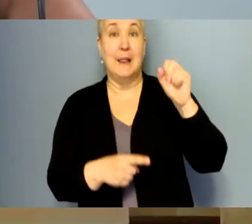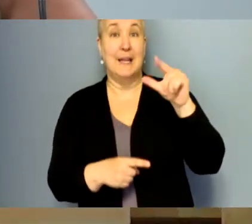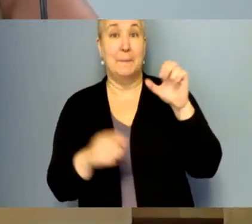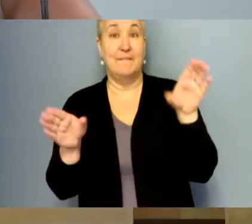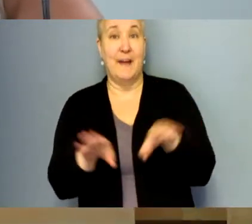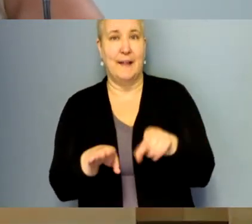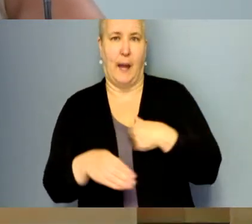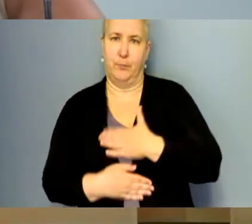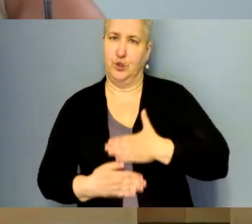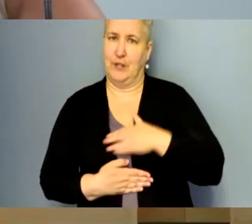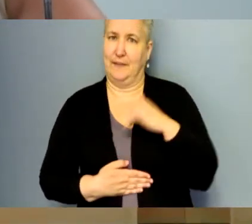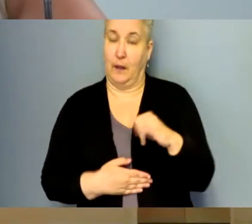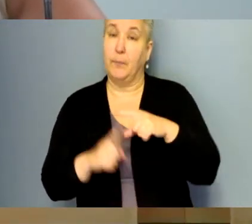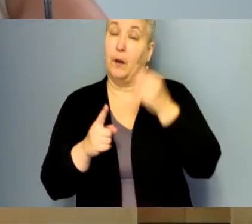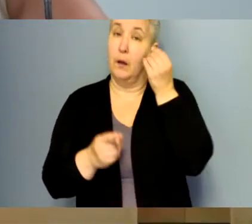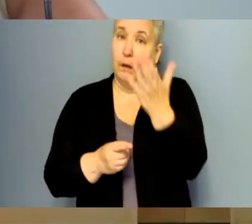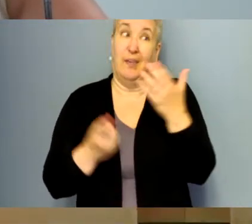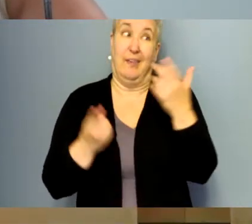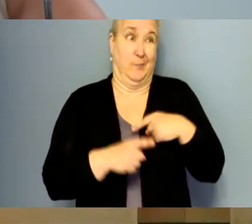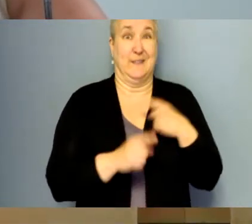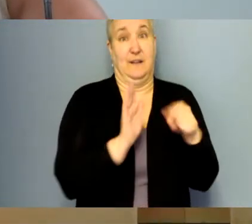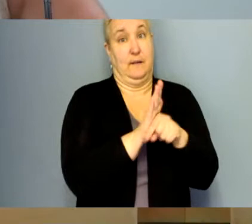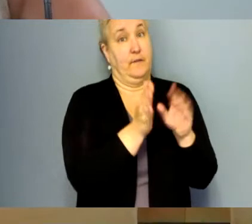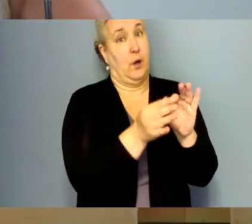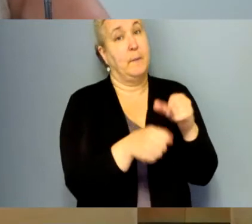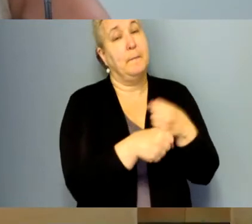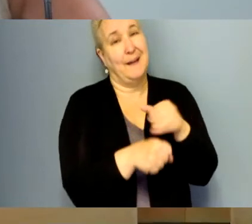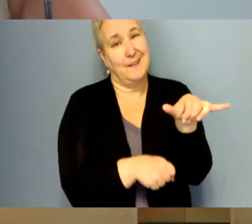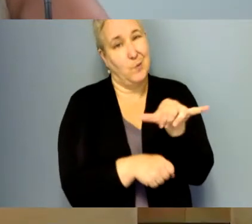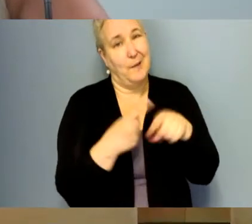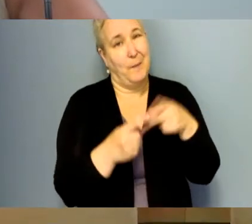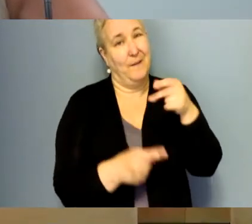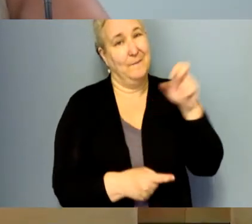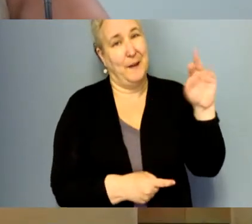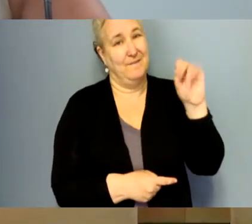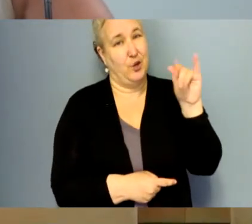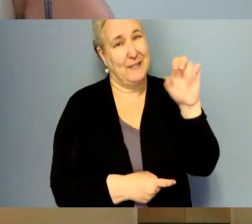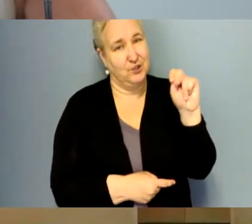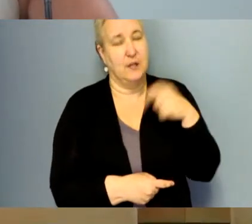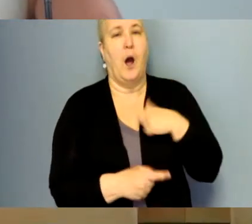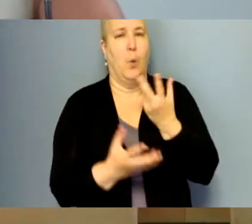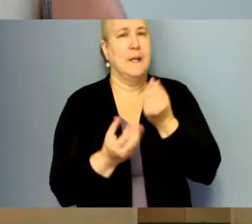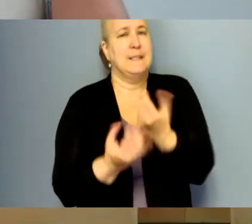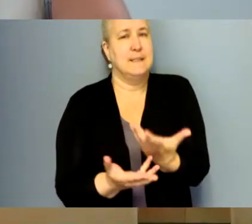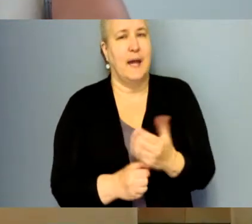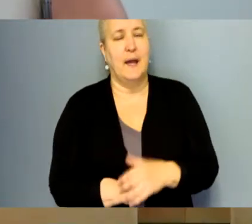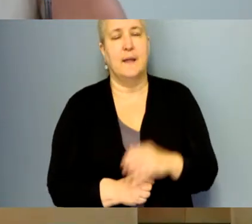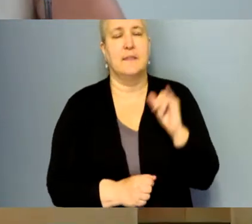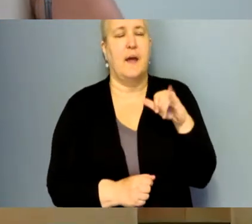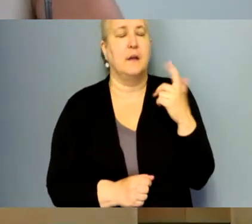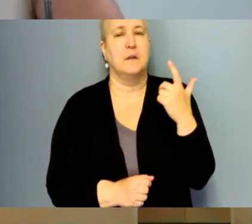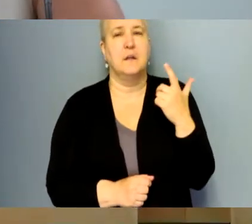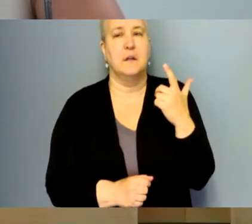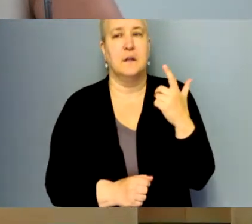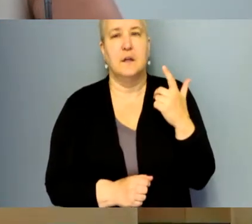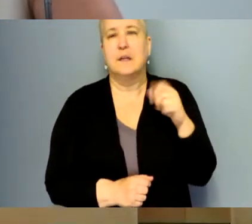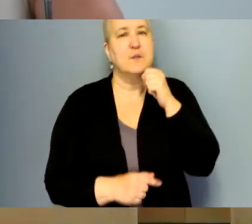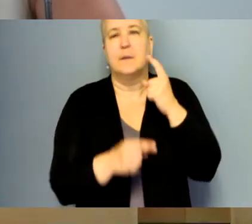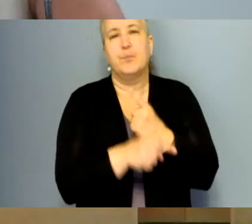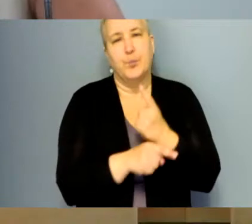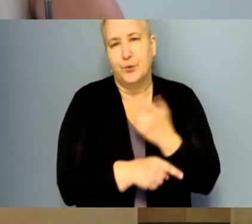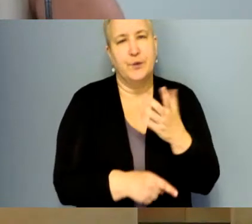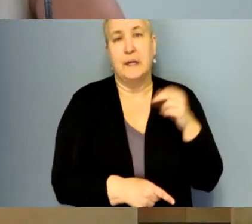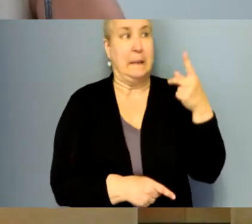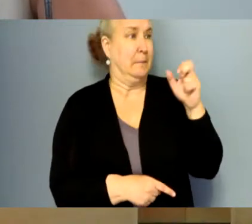and I appreciate that, but there had been a negative comment made as well about Penn Foundation, and I just want to say that that was not appropriate, and